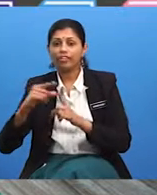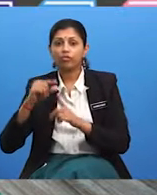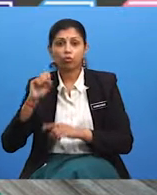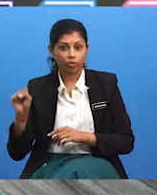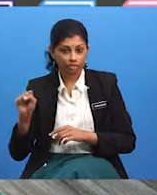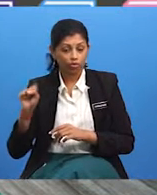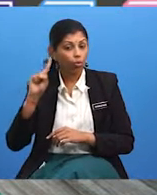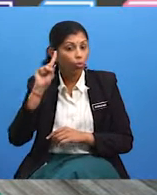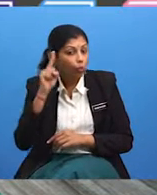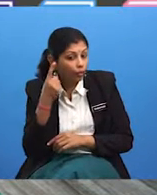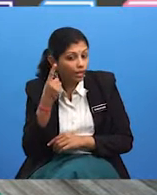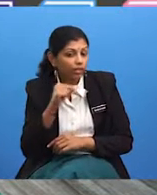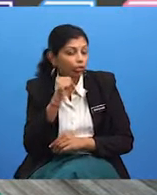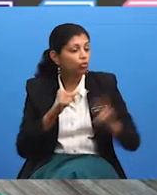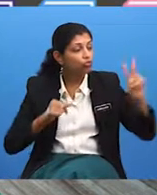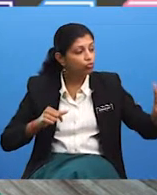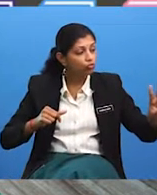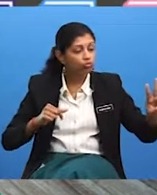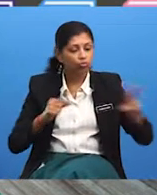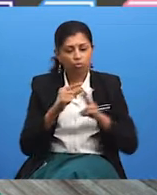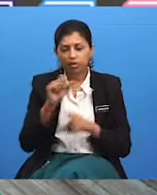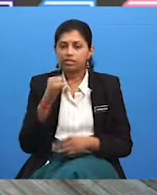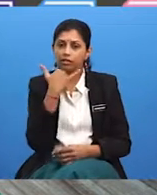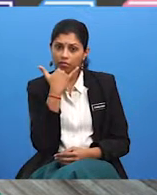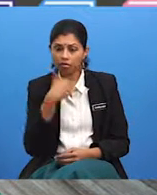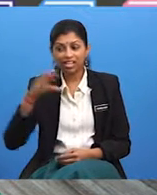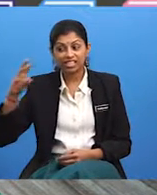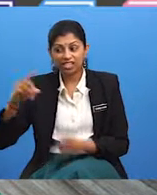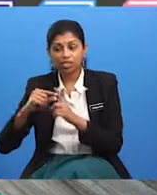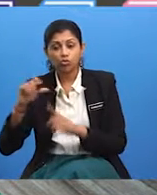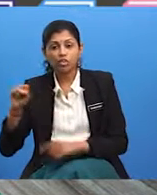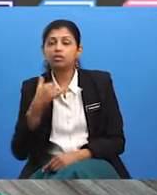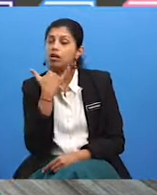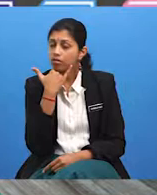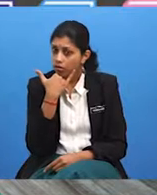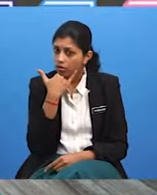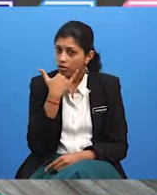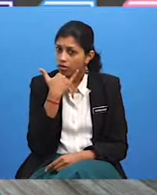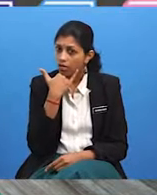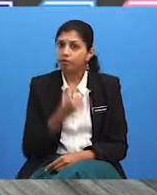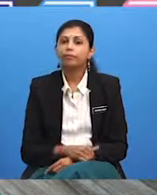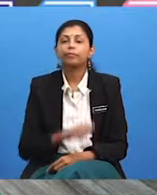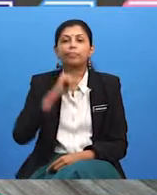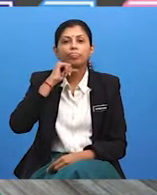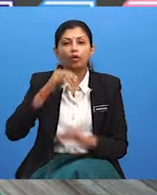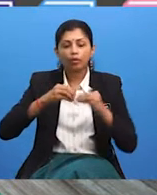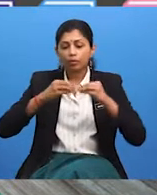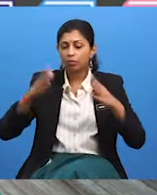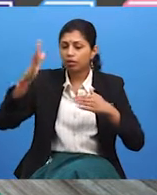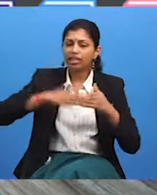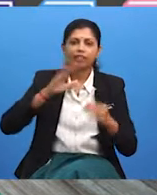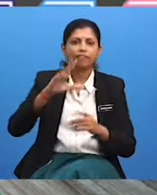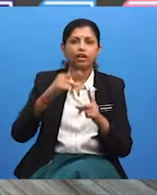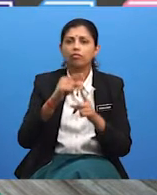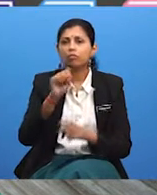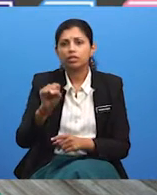3 or 5 words in part 1, and specifically not more than 5 words in